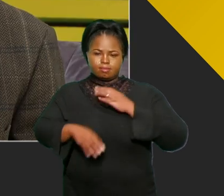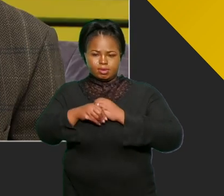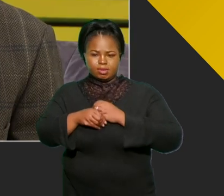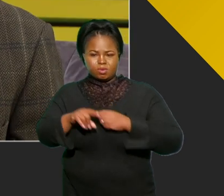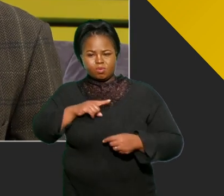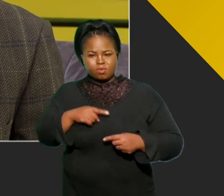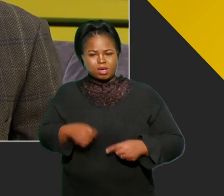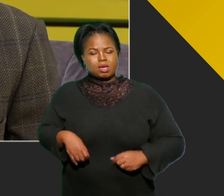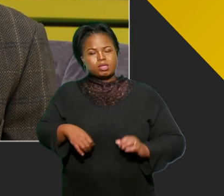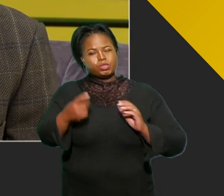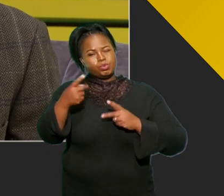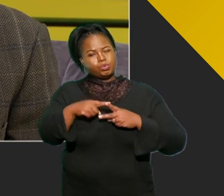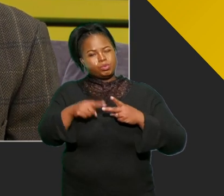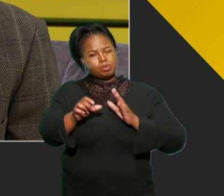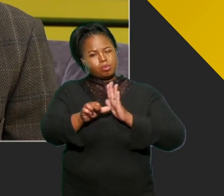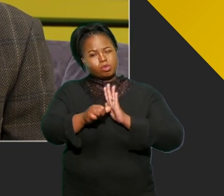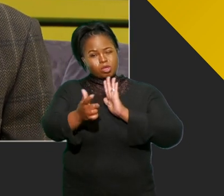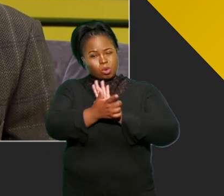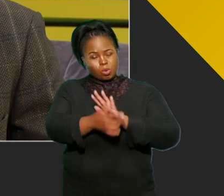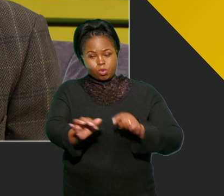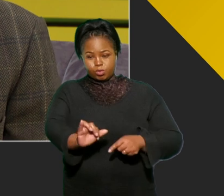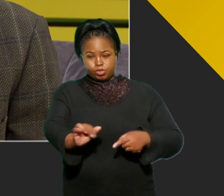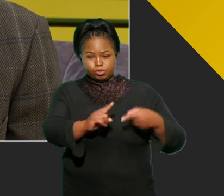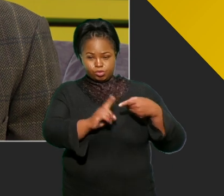got two critical laws in this country. One,